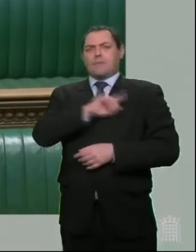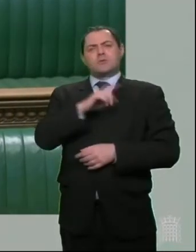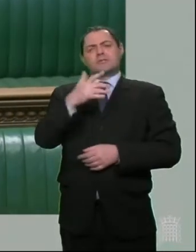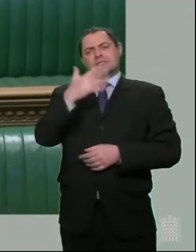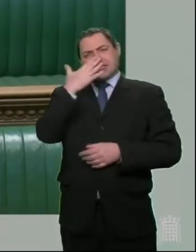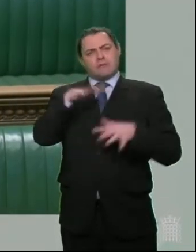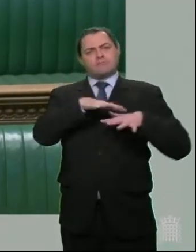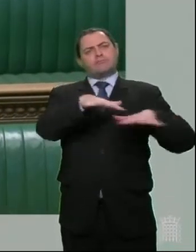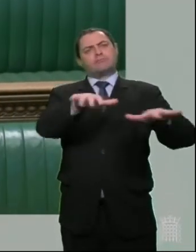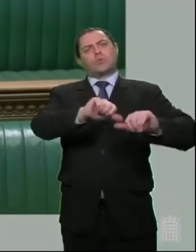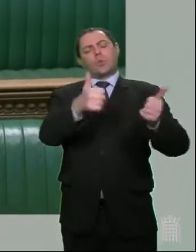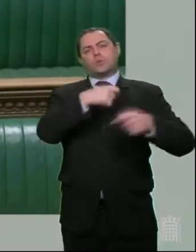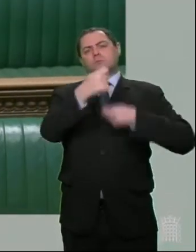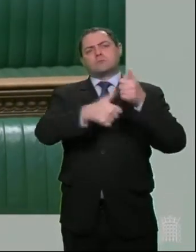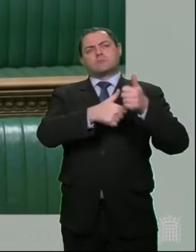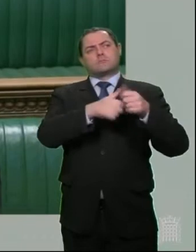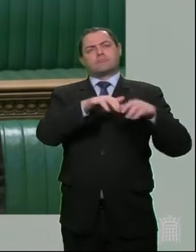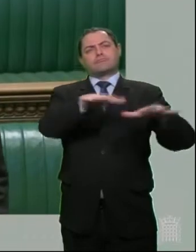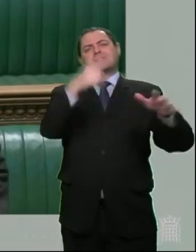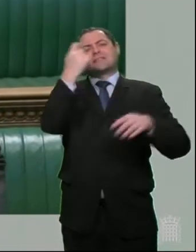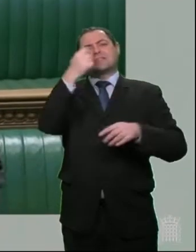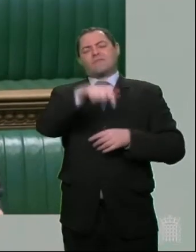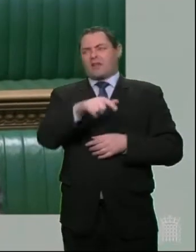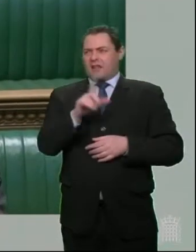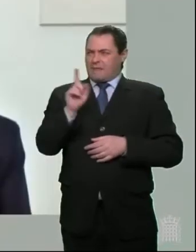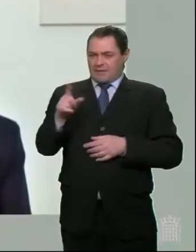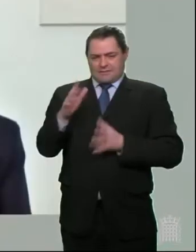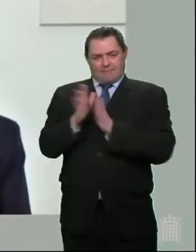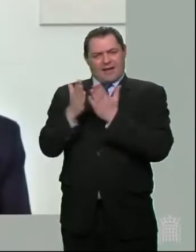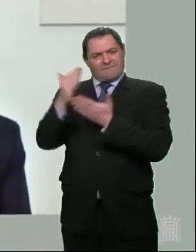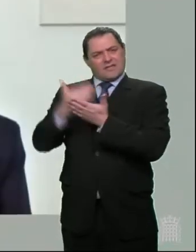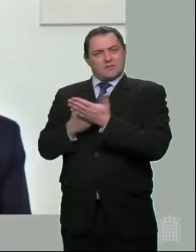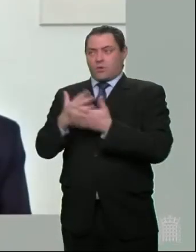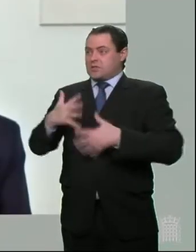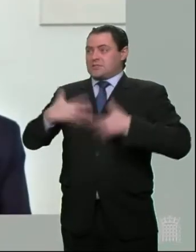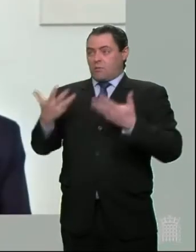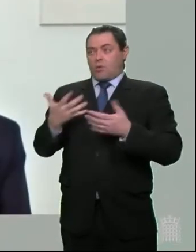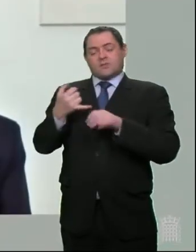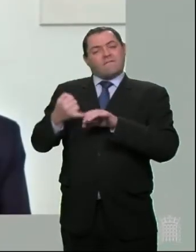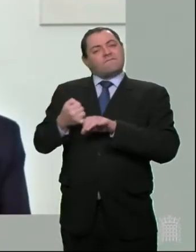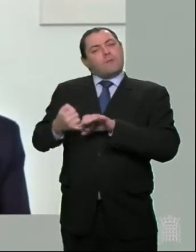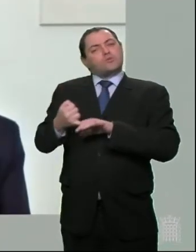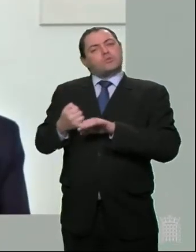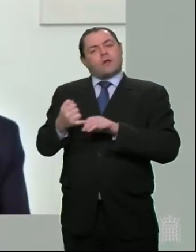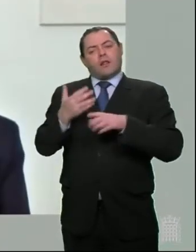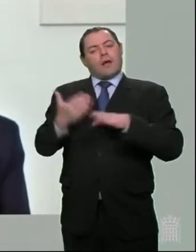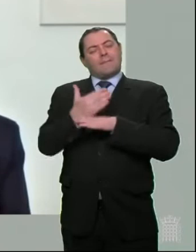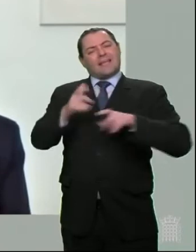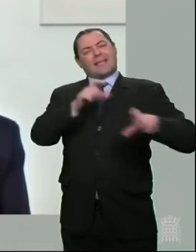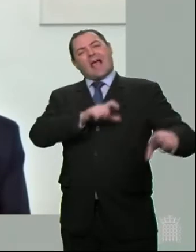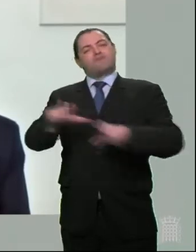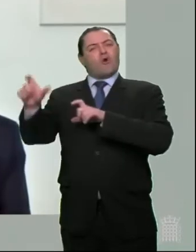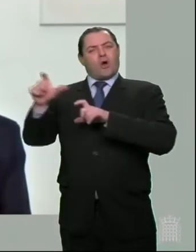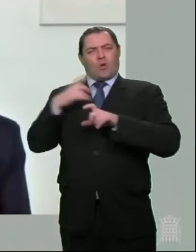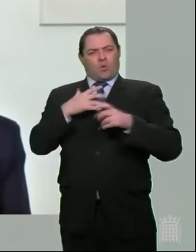may be going well, Mr. Speaker. But he stood on a manifesto to unbundle the pharmaceutical companies, the big pharma,